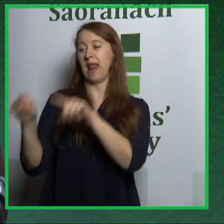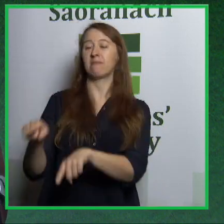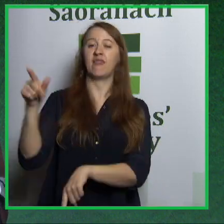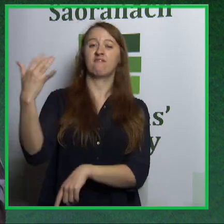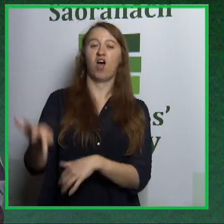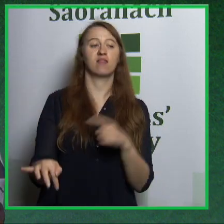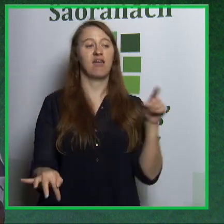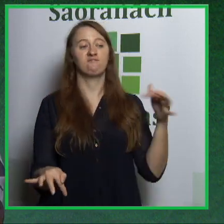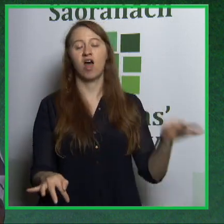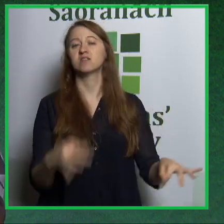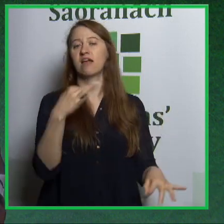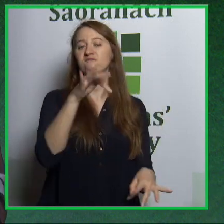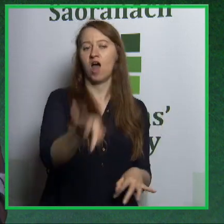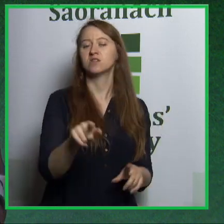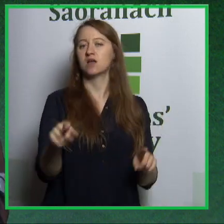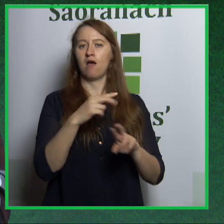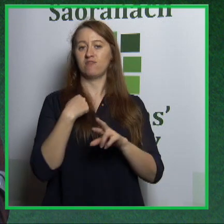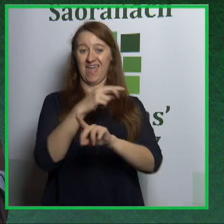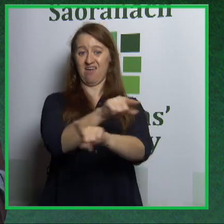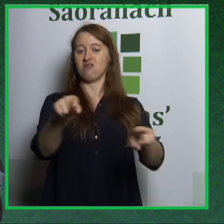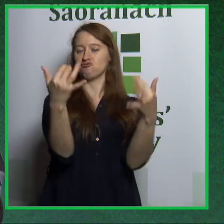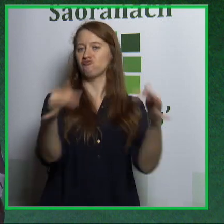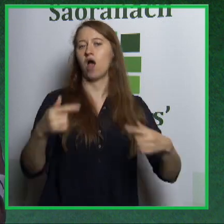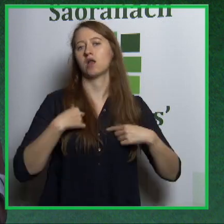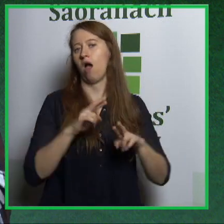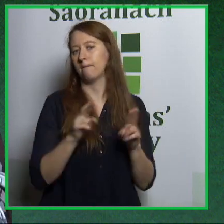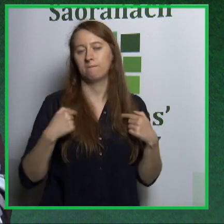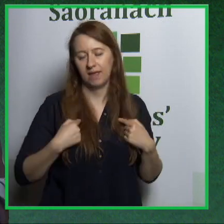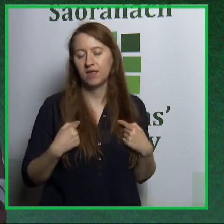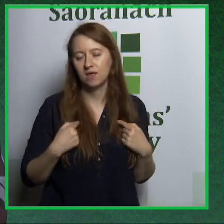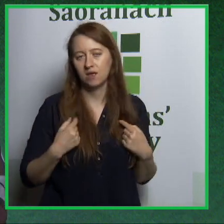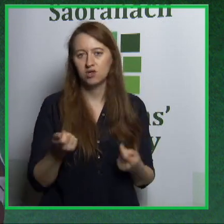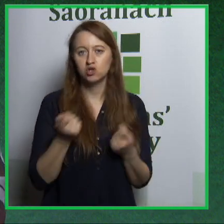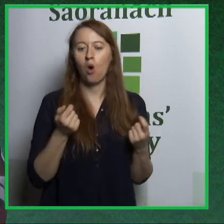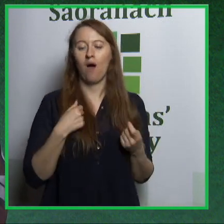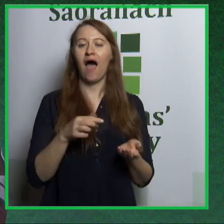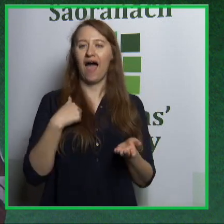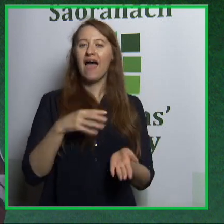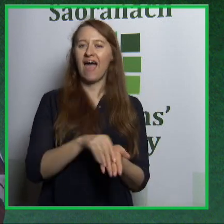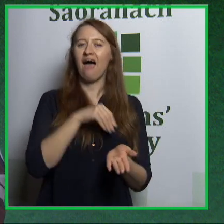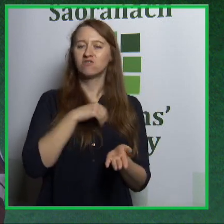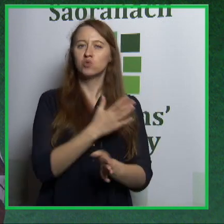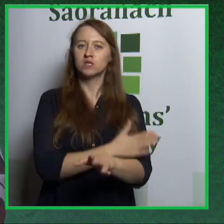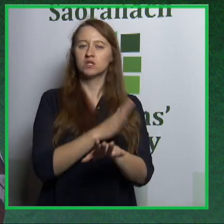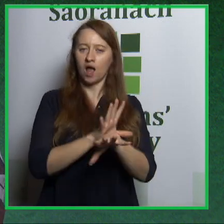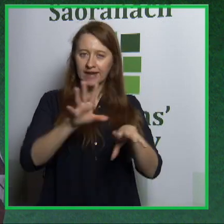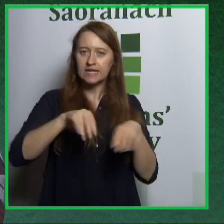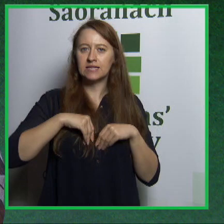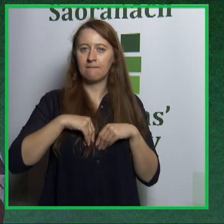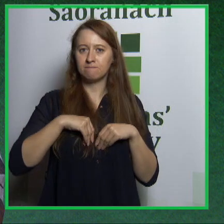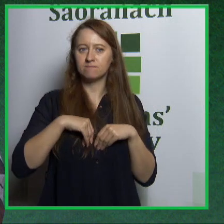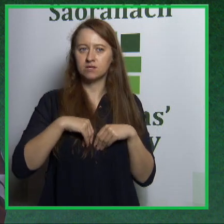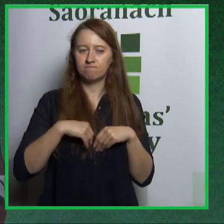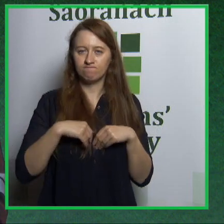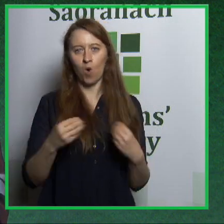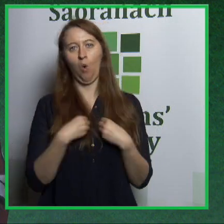have heard of it? yeah, you know, so like I had to, we have all the interventions that could have been done, but I had to like own some of it myself, you